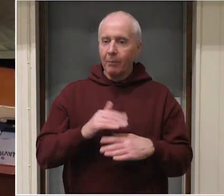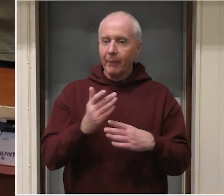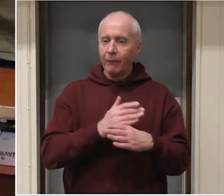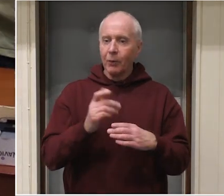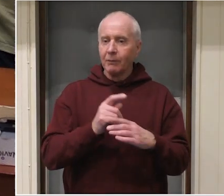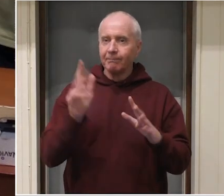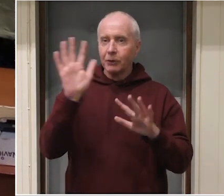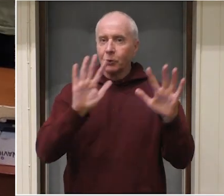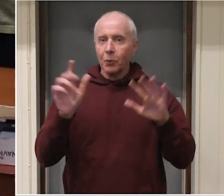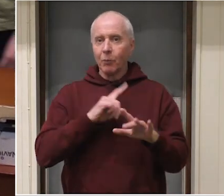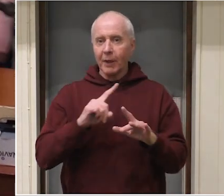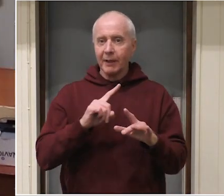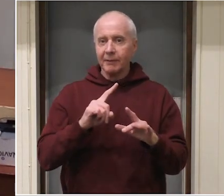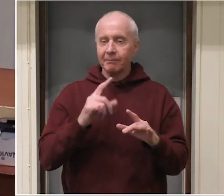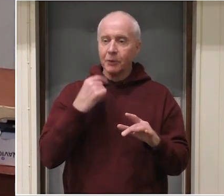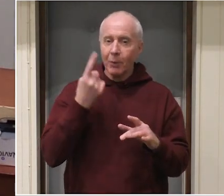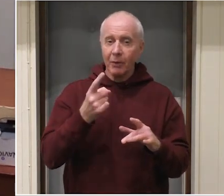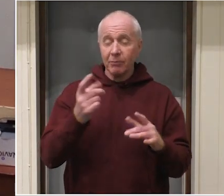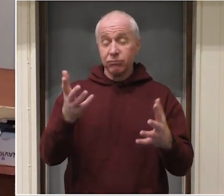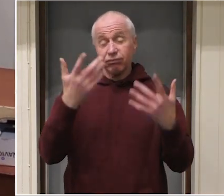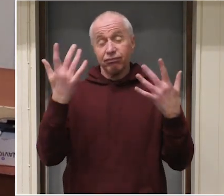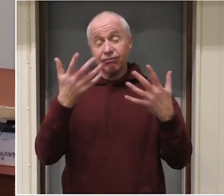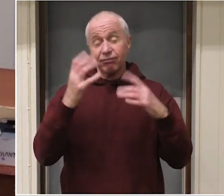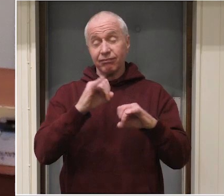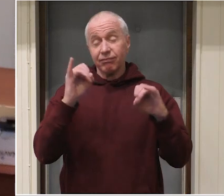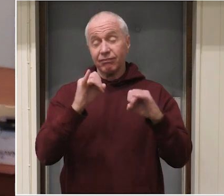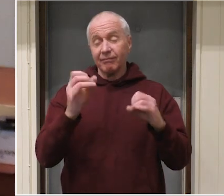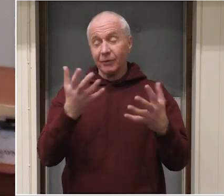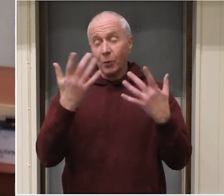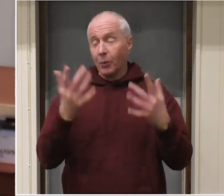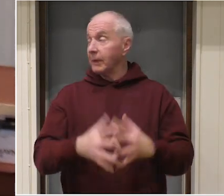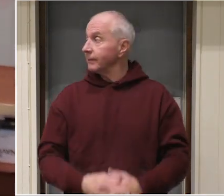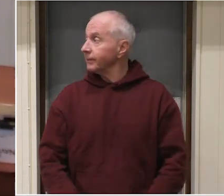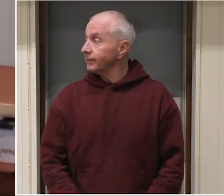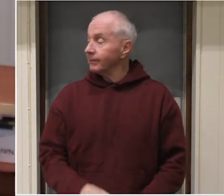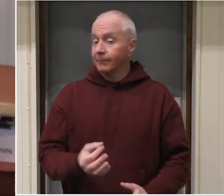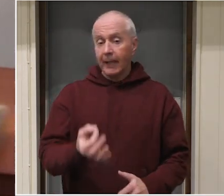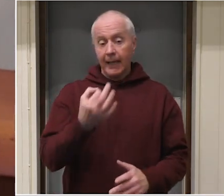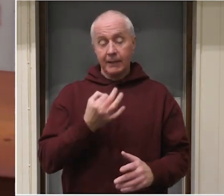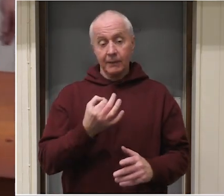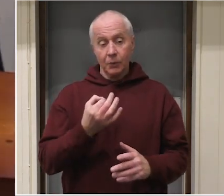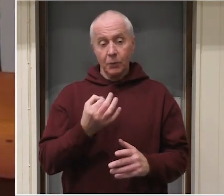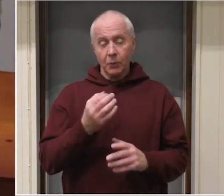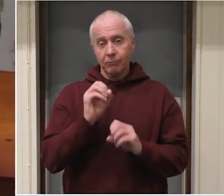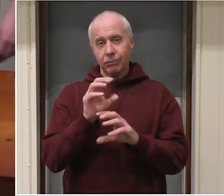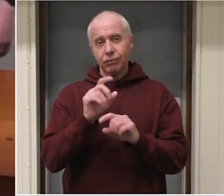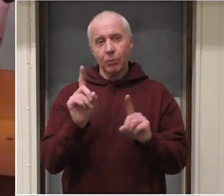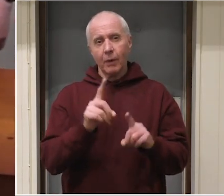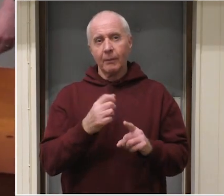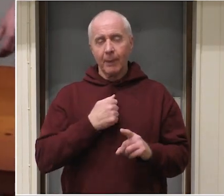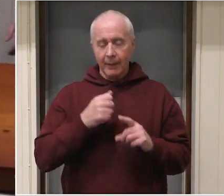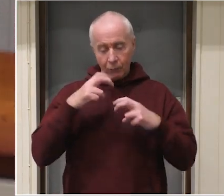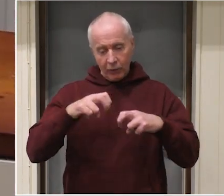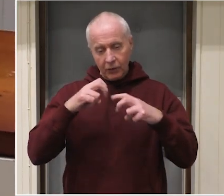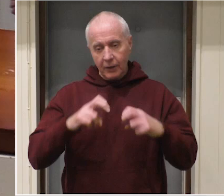tonight. Okay, so I was asked to talk on the subject of my research, which is binary stars, and